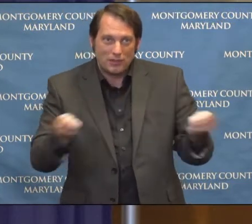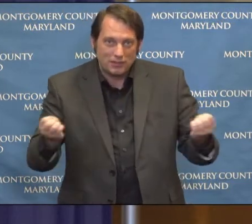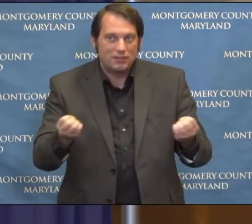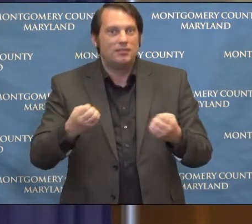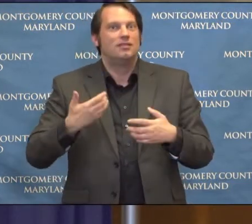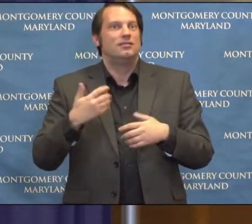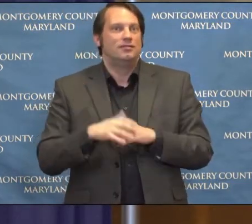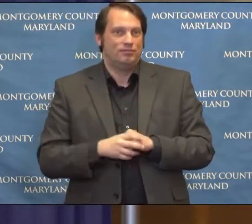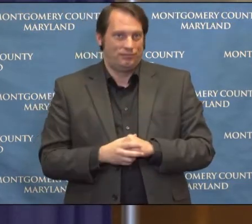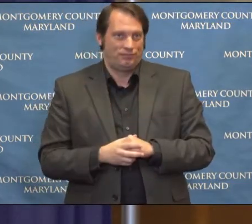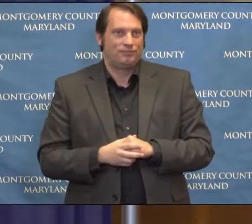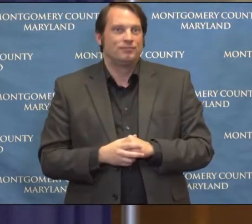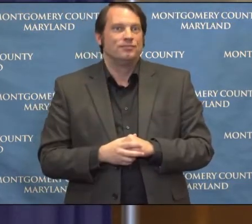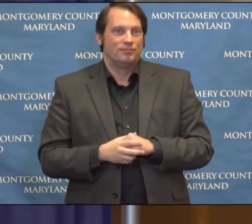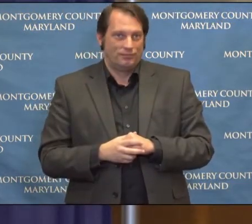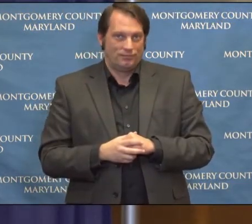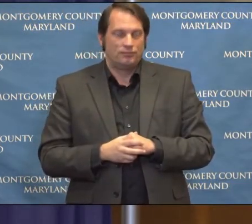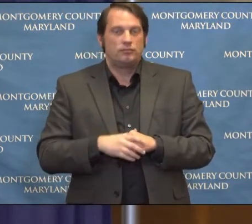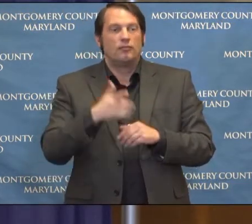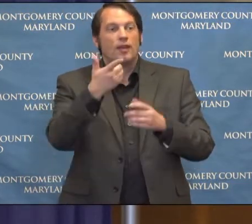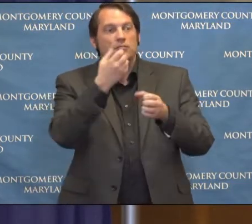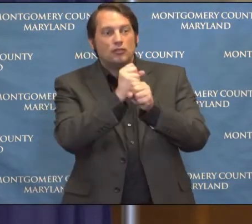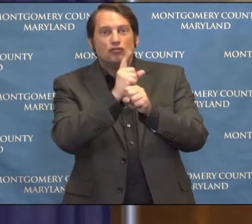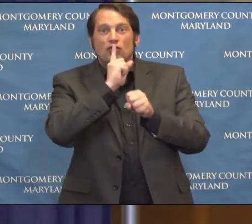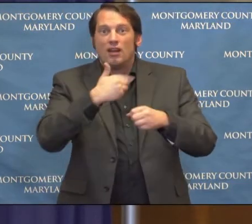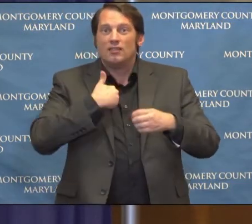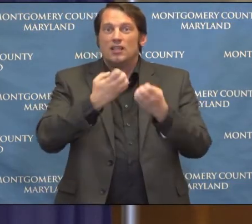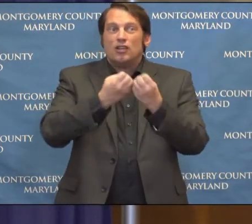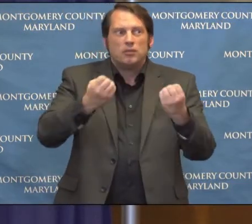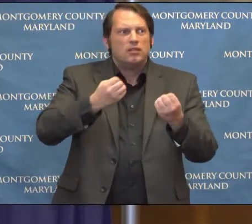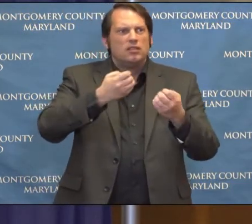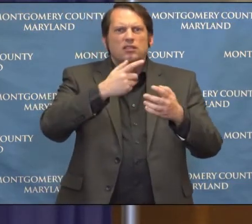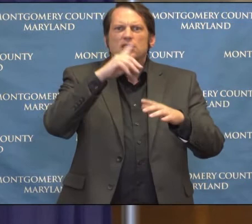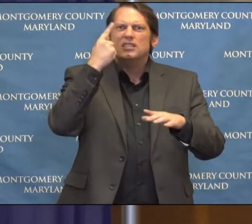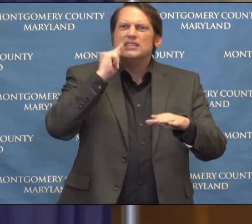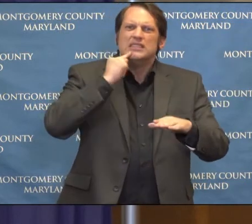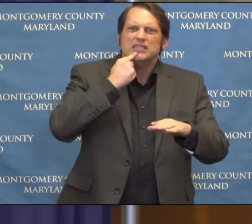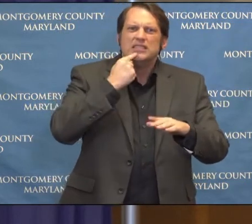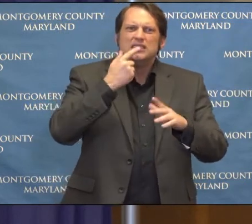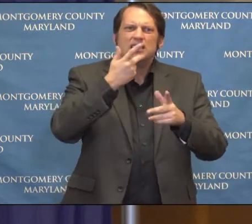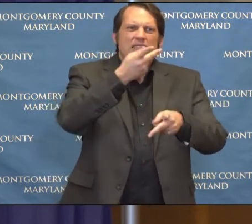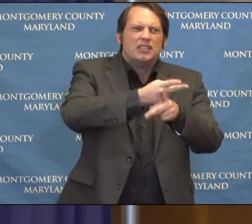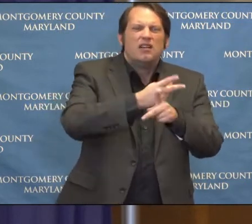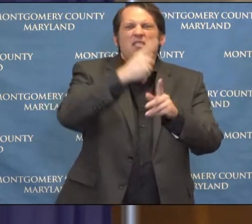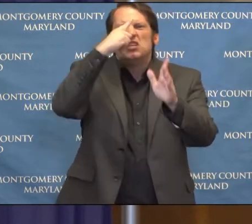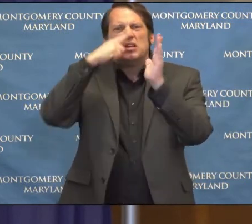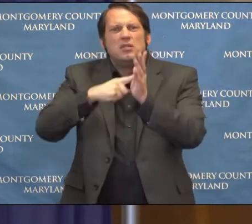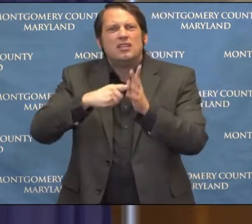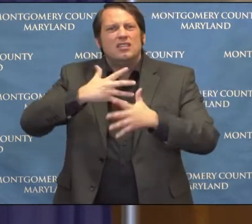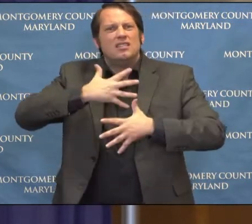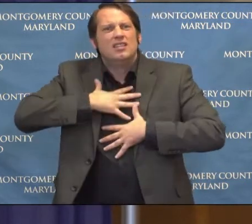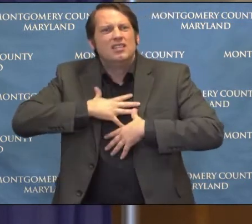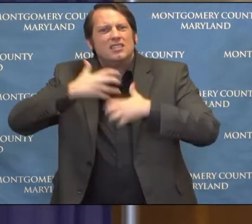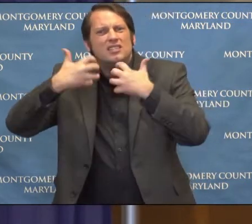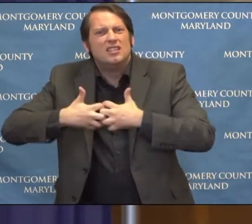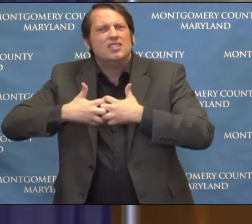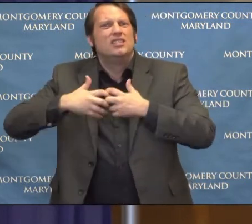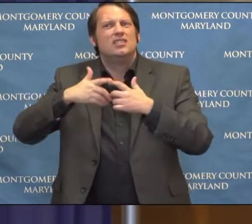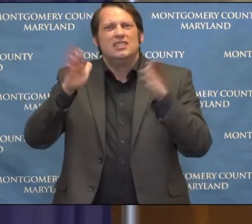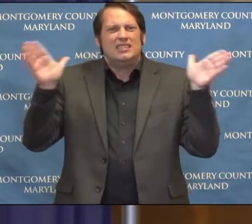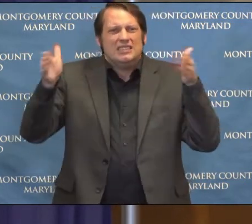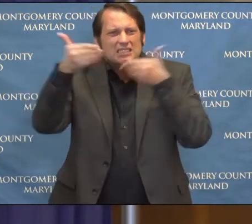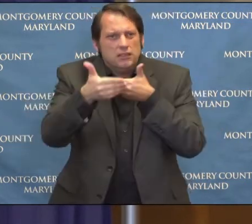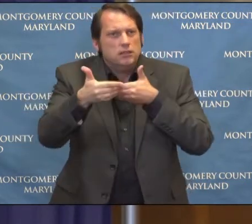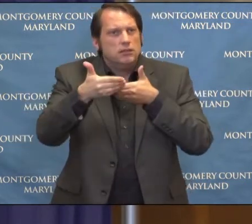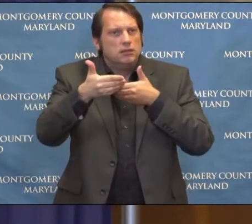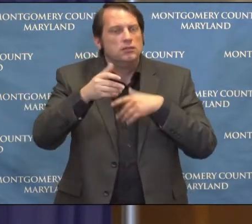services. So it's not just the question of how many beds do you have available, but what's the percentage of the beds? So for example, on an